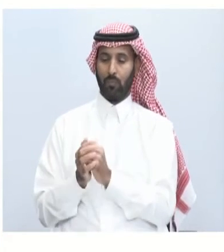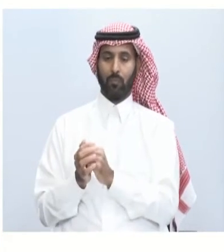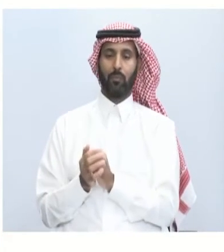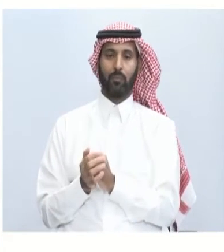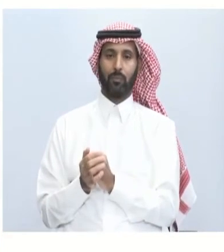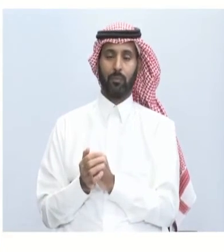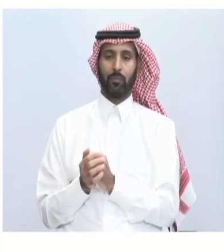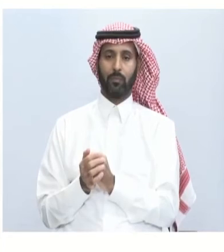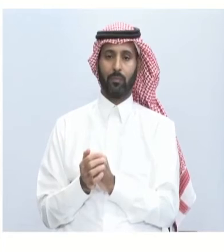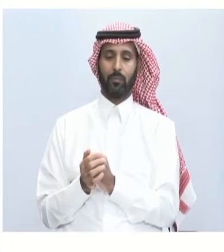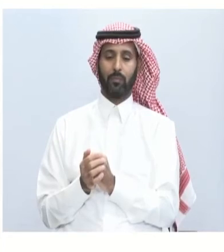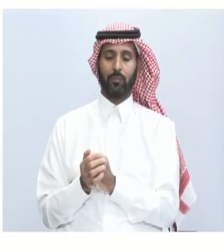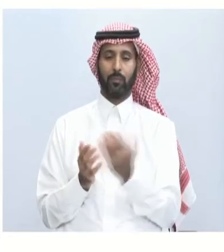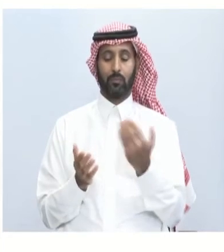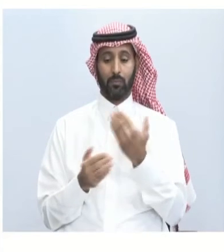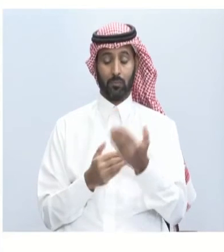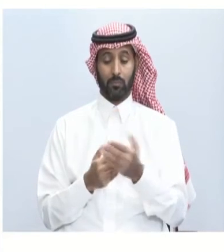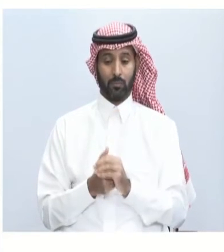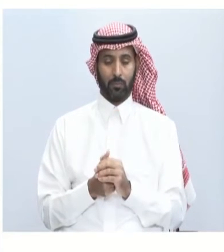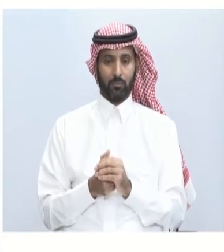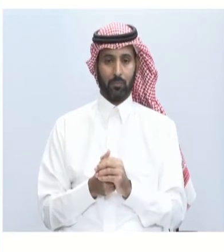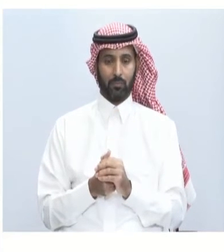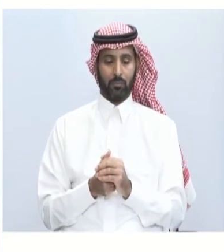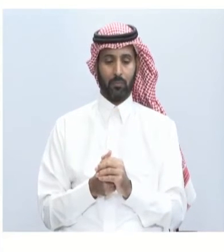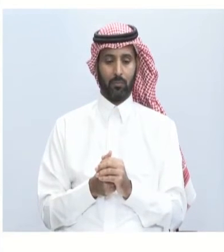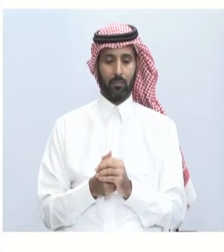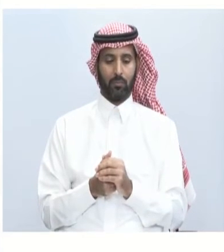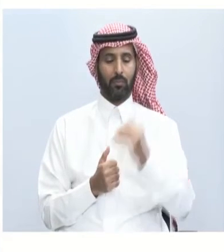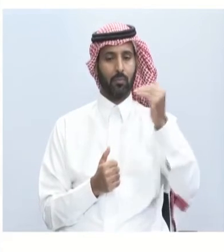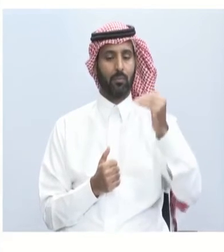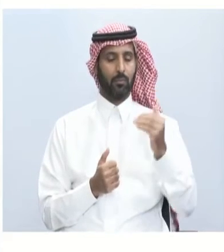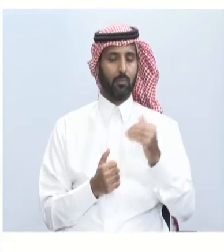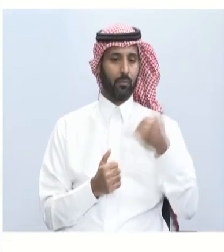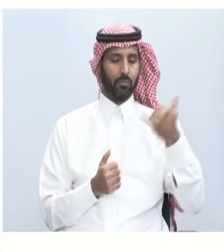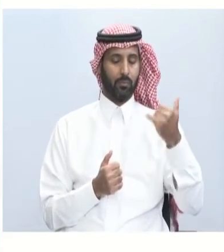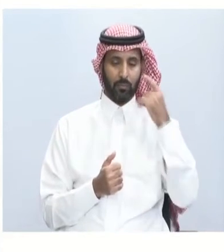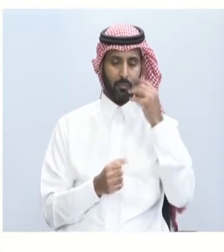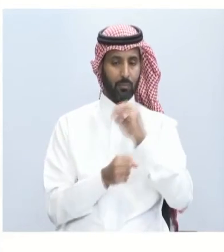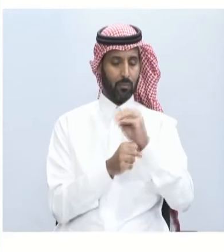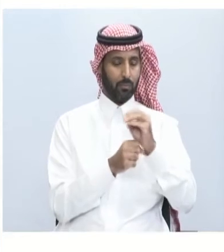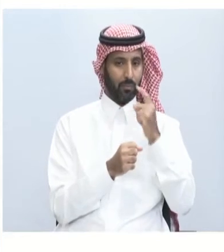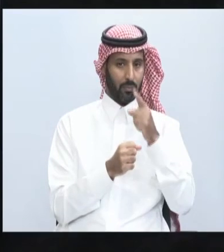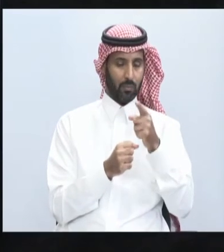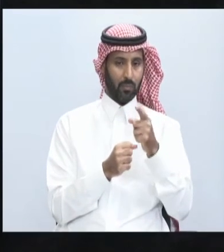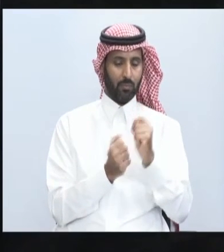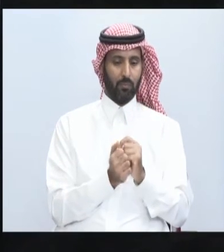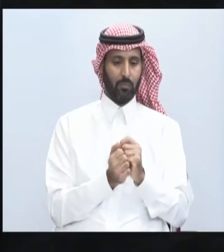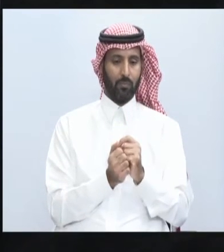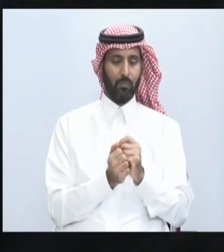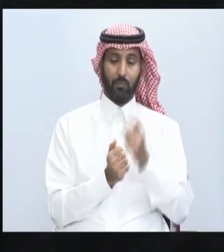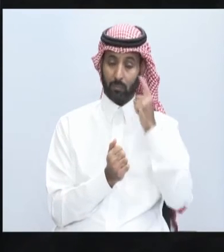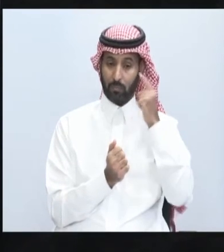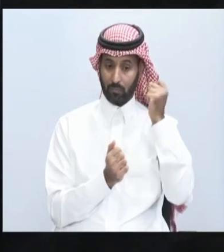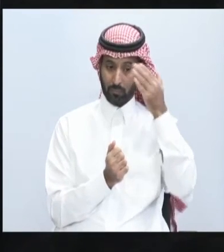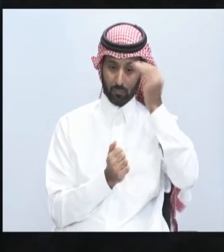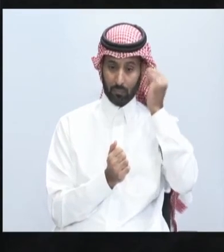paintings. So now, here is a very important information that I would like you to keep